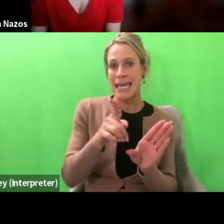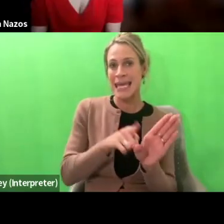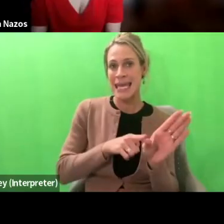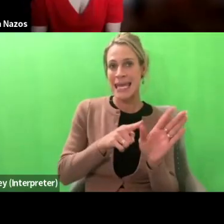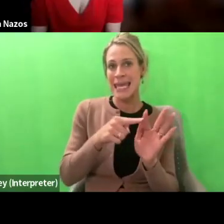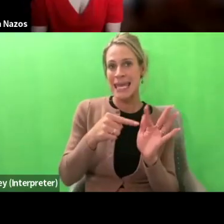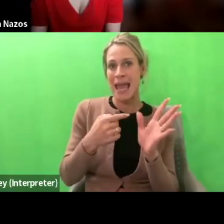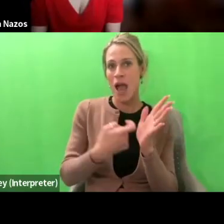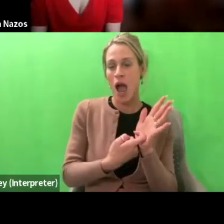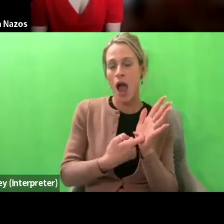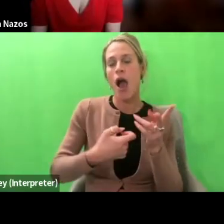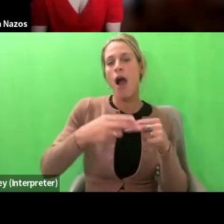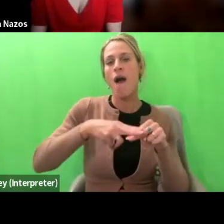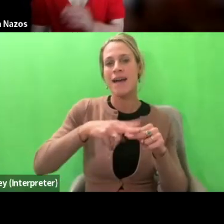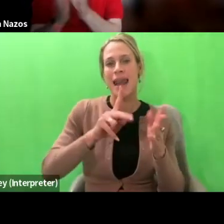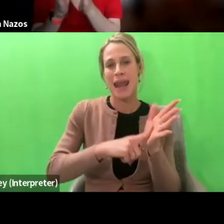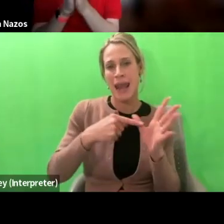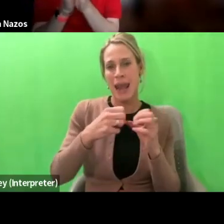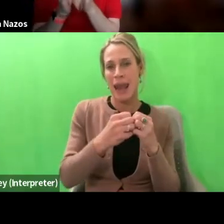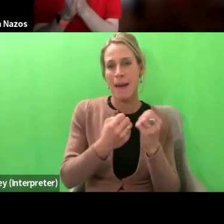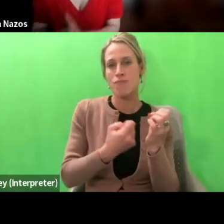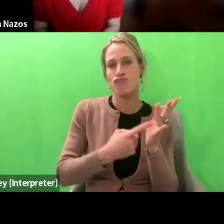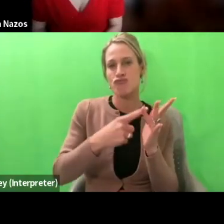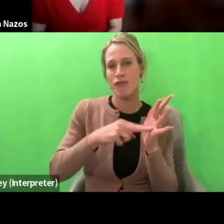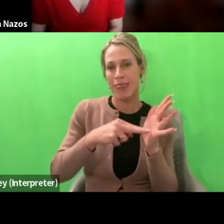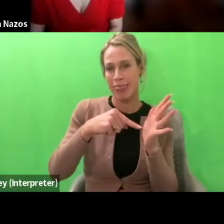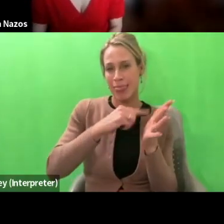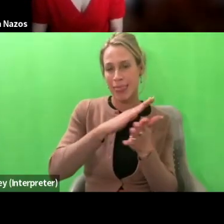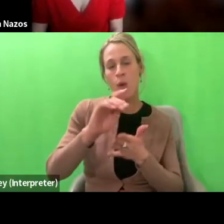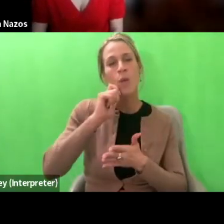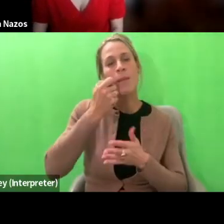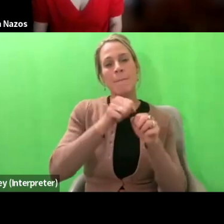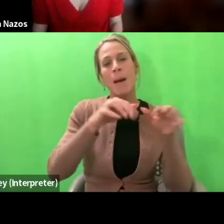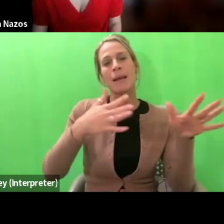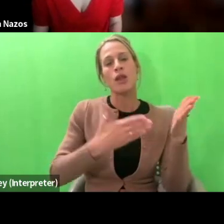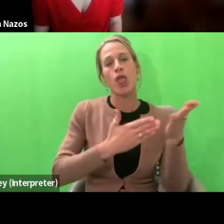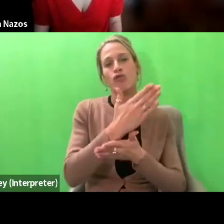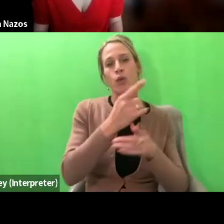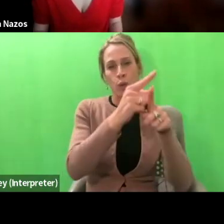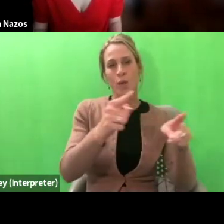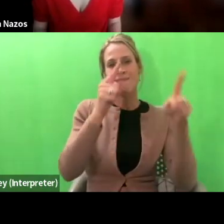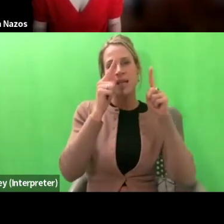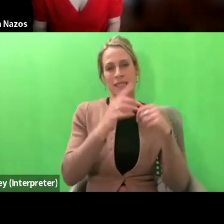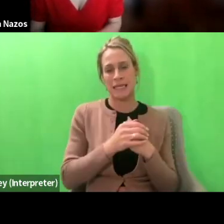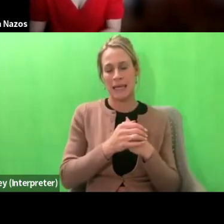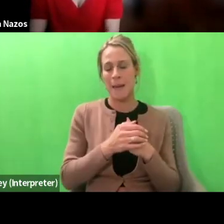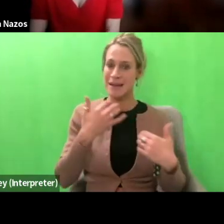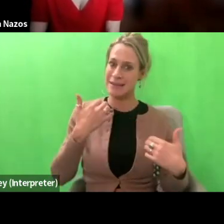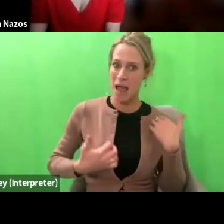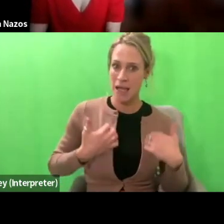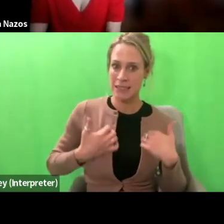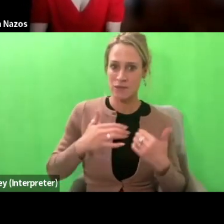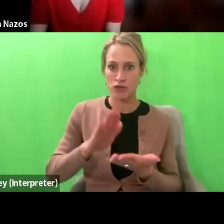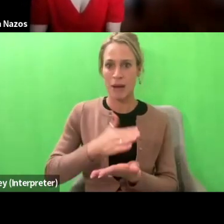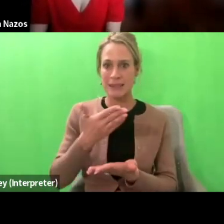Carnegie Mellon University Press next year. And after that, I'm looking forward to translating with Phoebe this next collection. It's